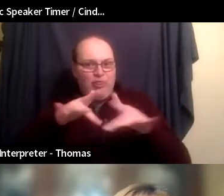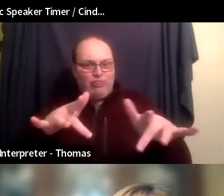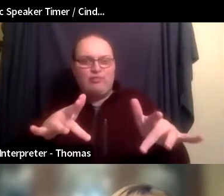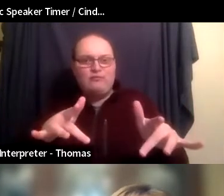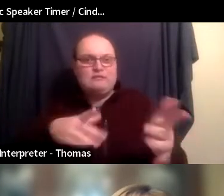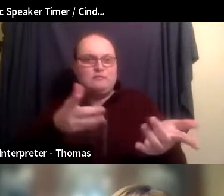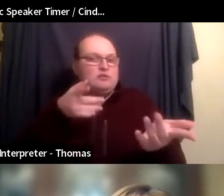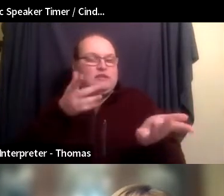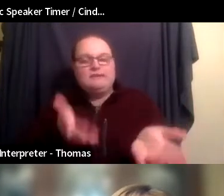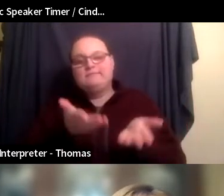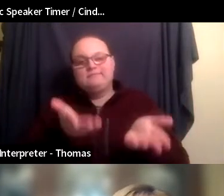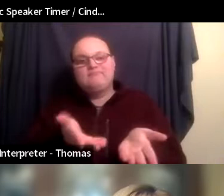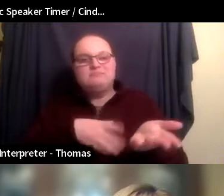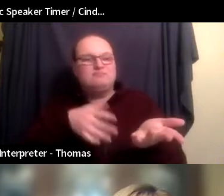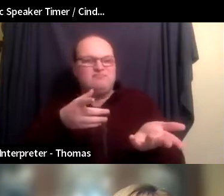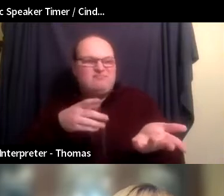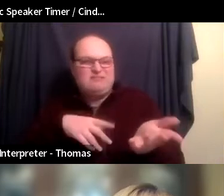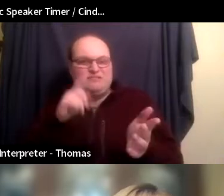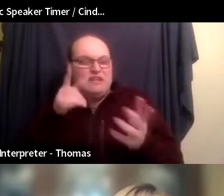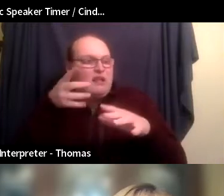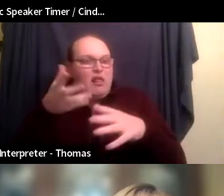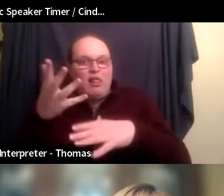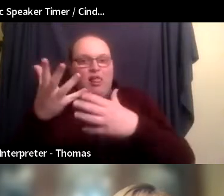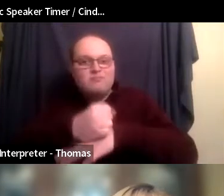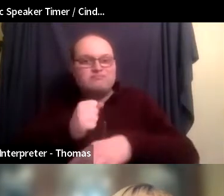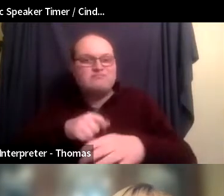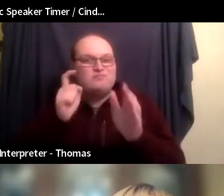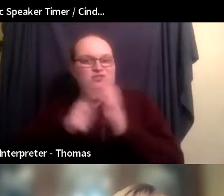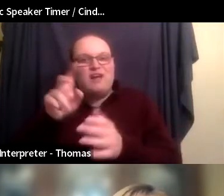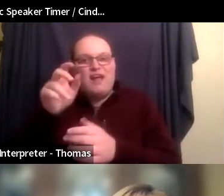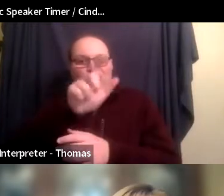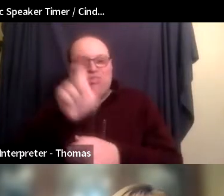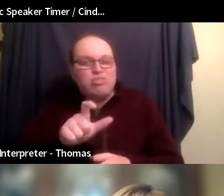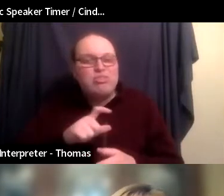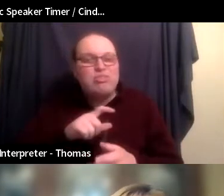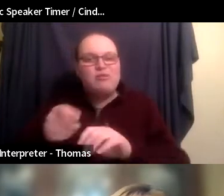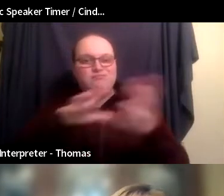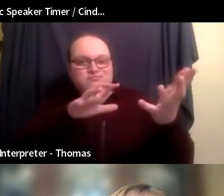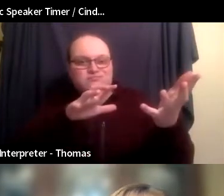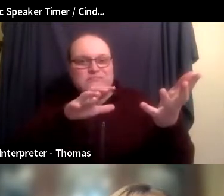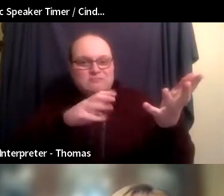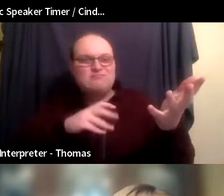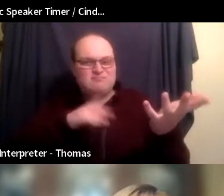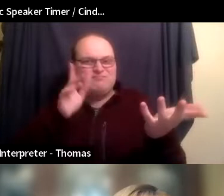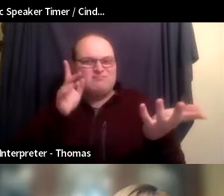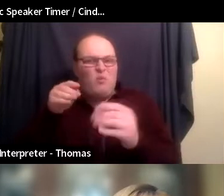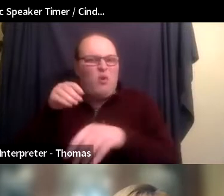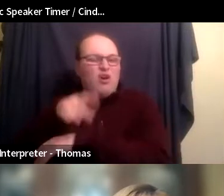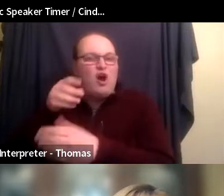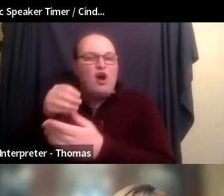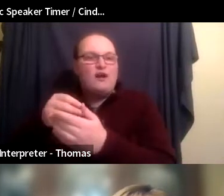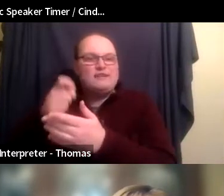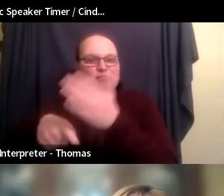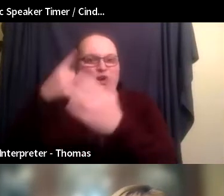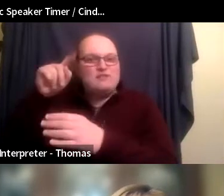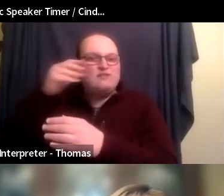community, which will become unsightly and attract vandalism, which will most definitely lower homeowner property values? The question that needs to be answered